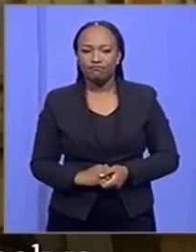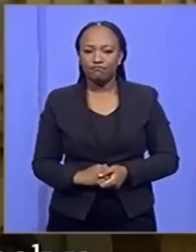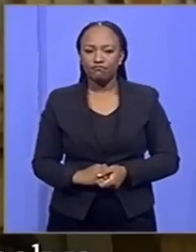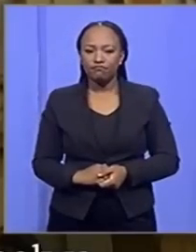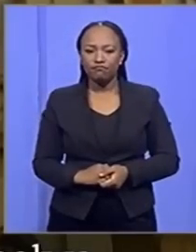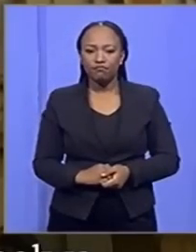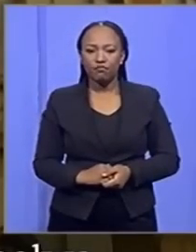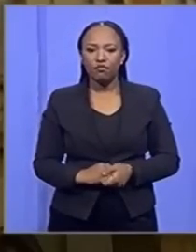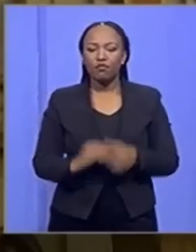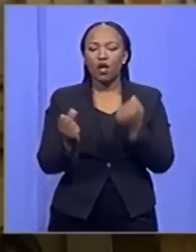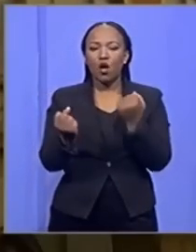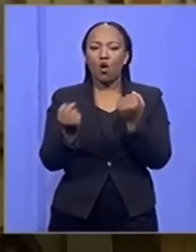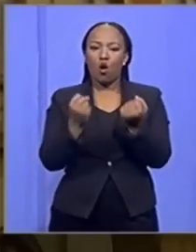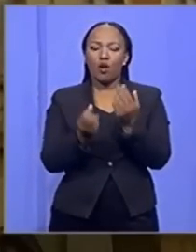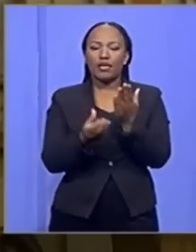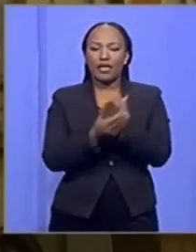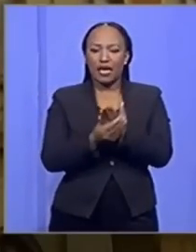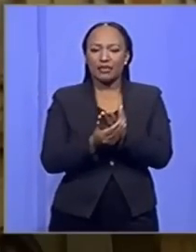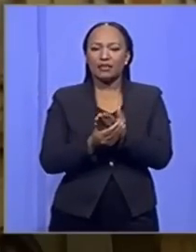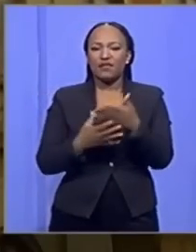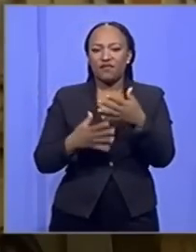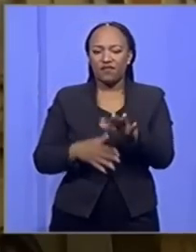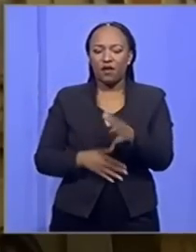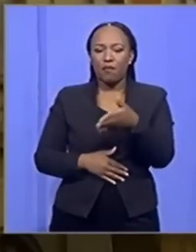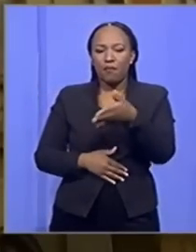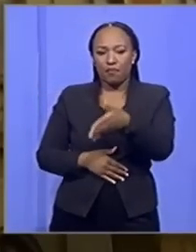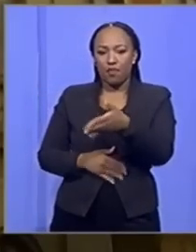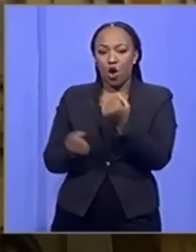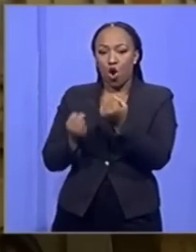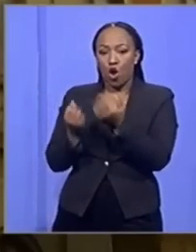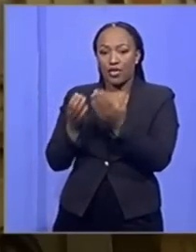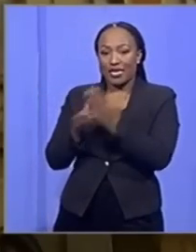Tsheko ya kgetsi ya Rivonia e ne e tshwaretswe ka mo kgotlatshekelong